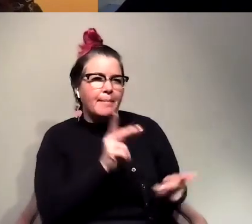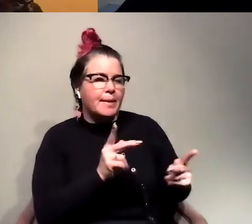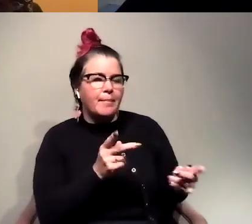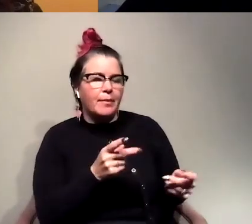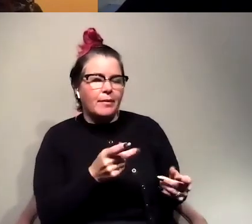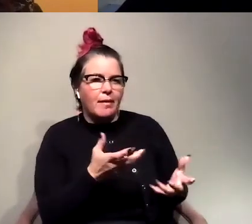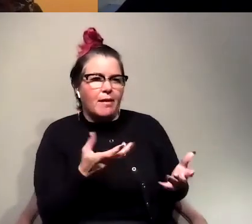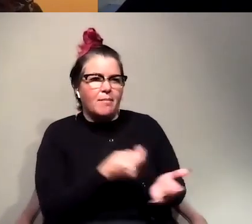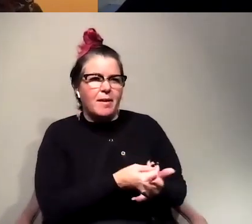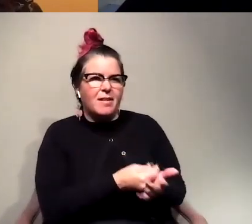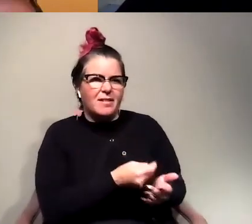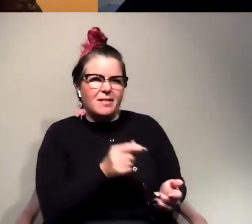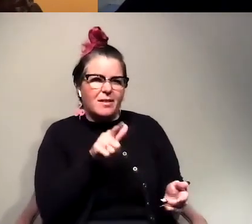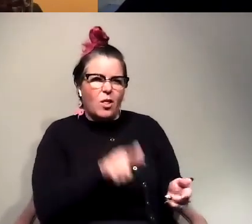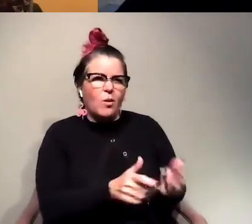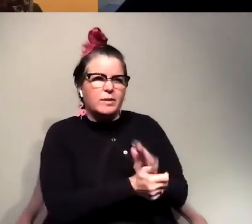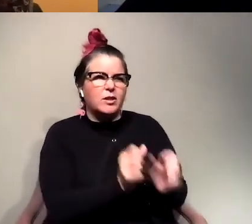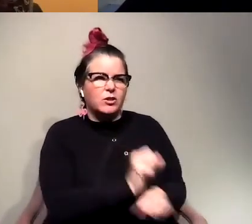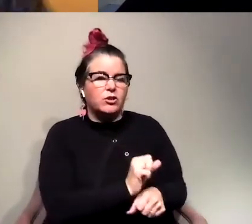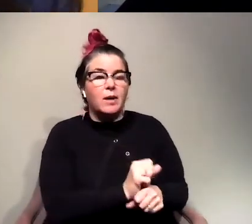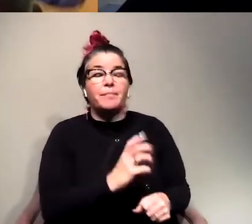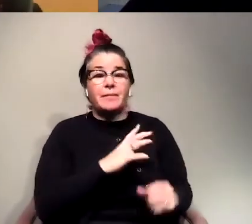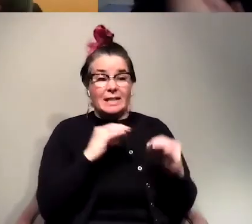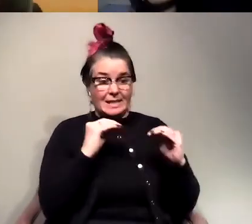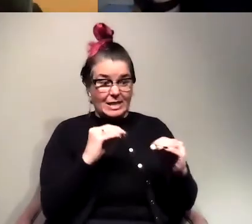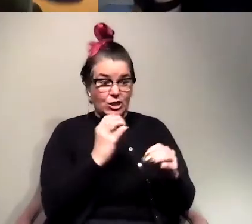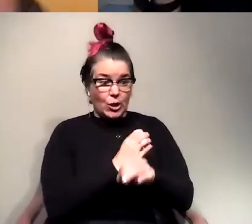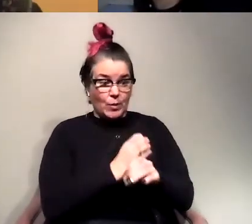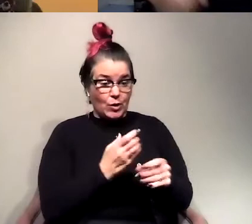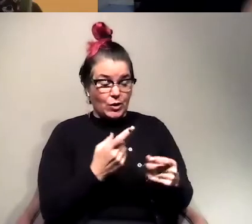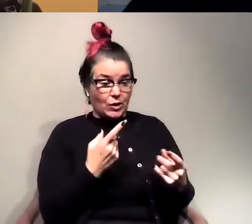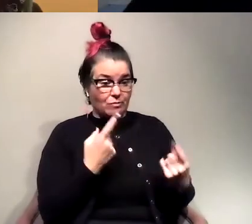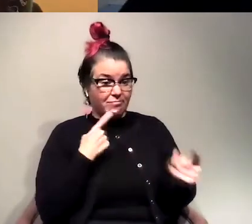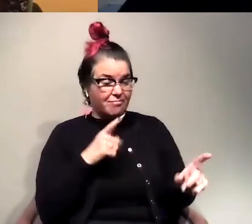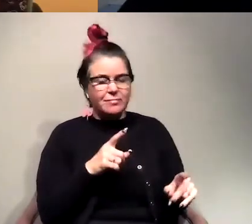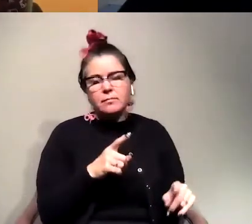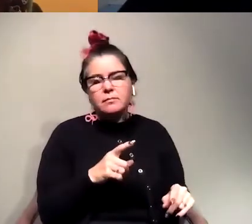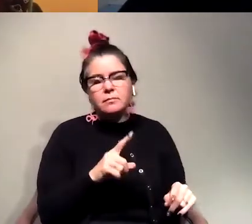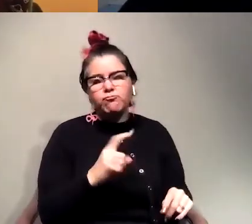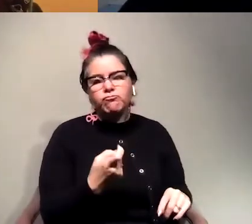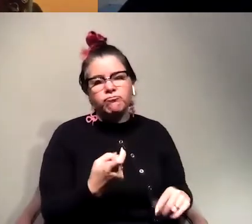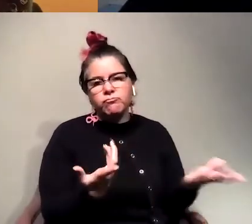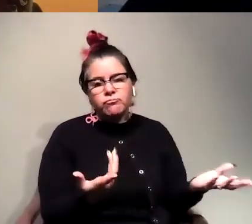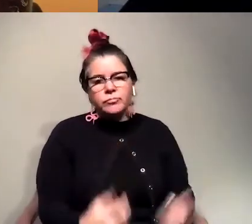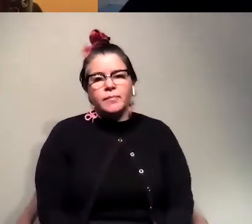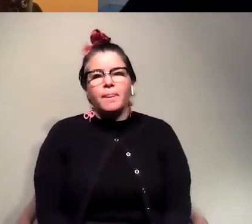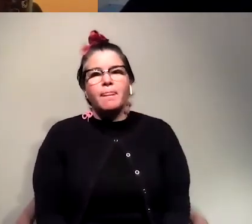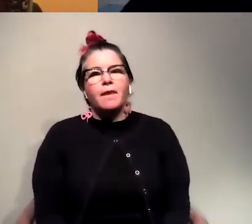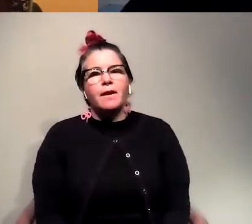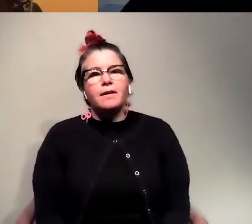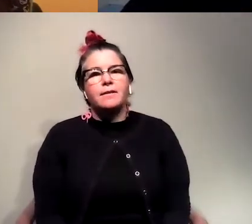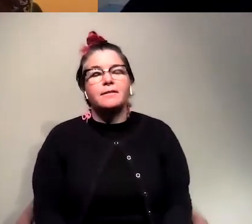That's, you know, low skilled job. And then you try to get a computer to do it, and the computer can't at all. So I